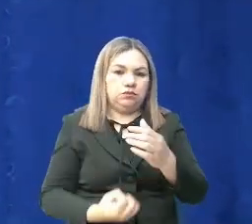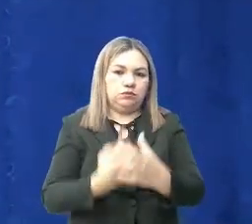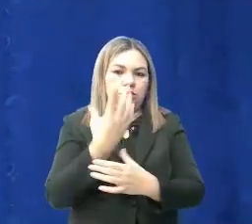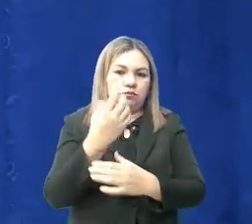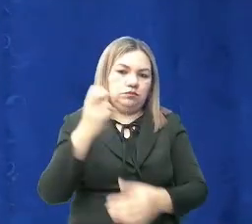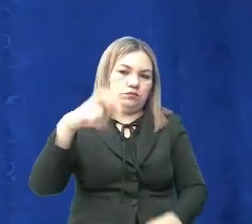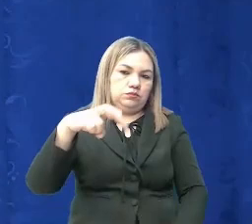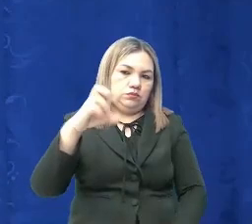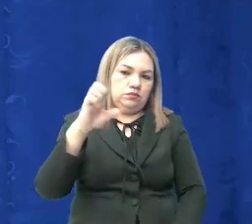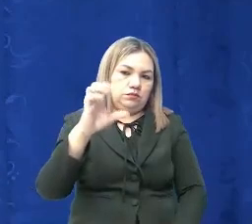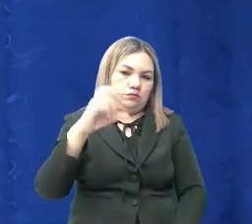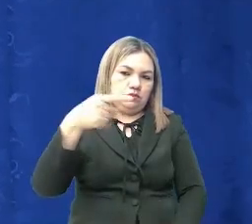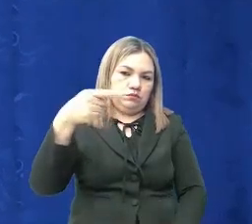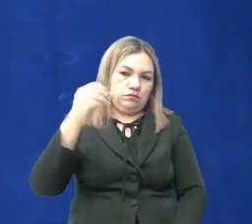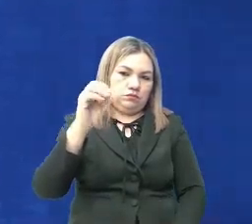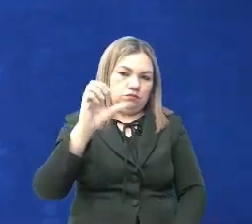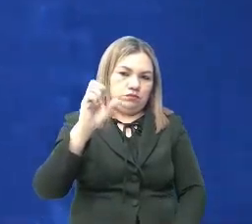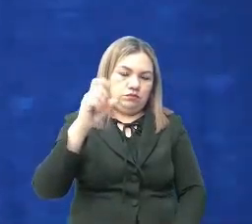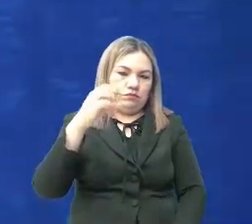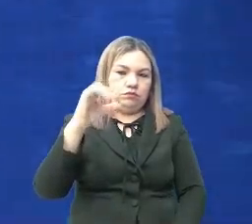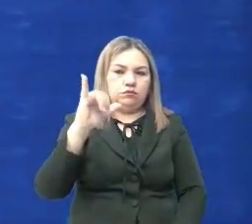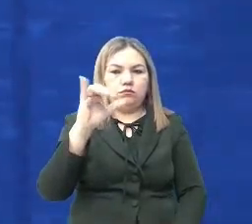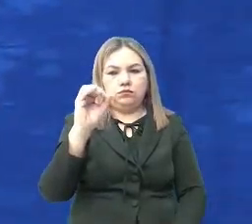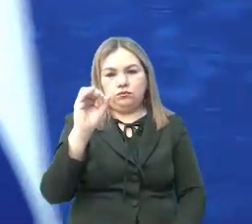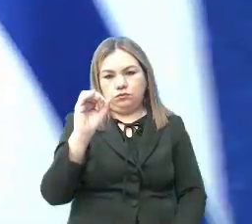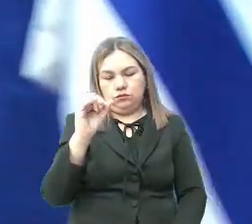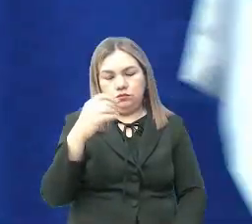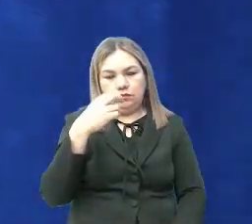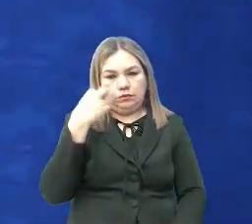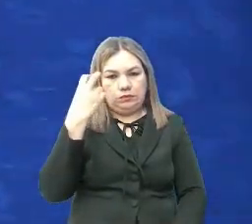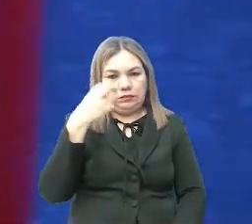a person to have a good...